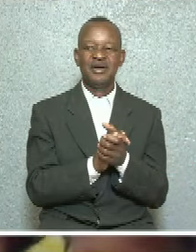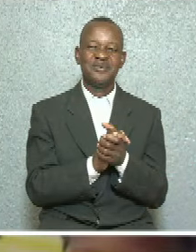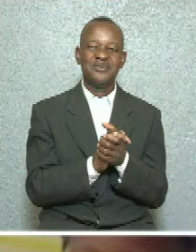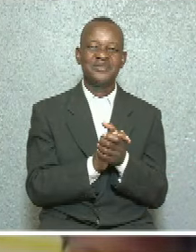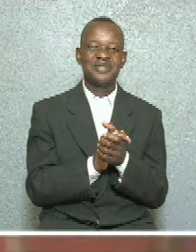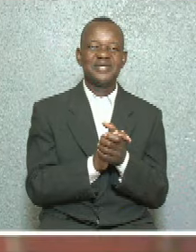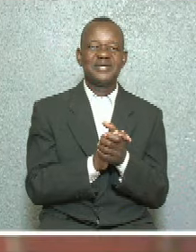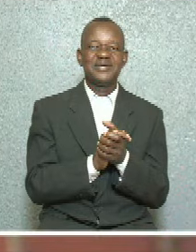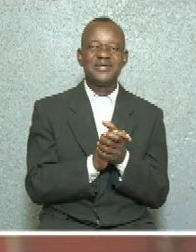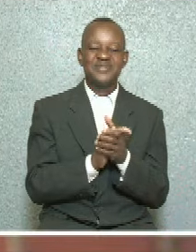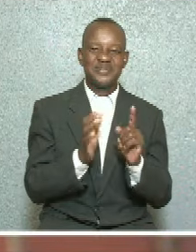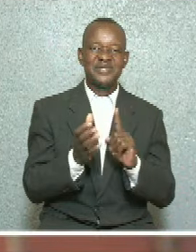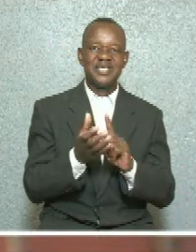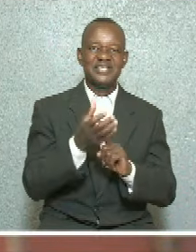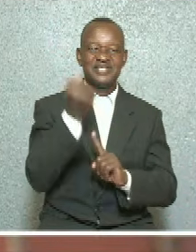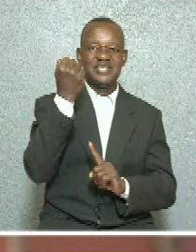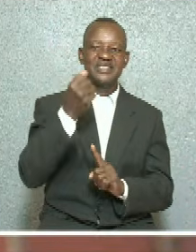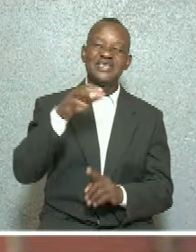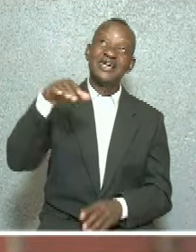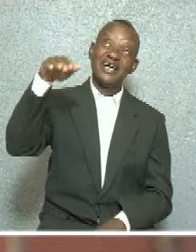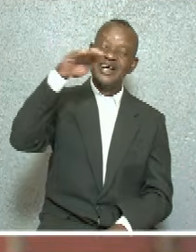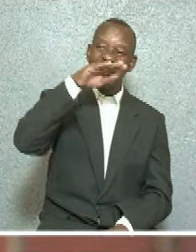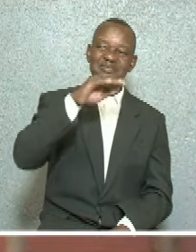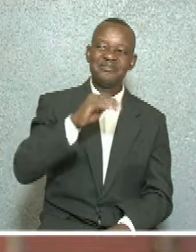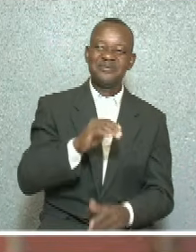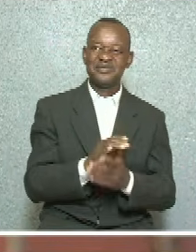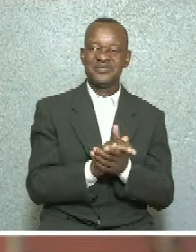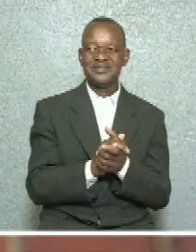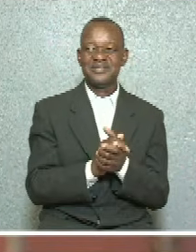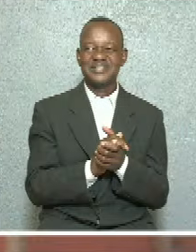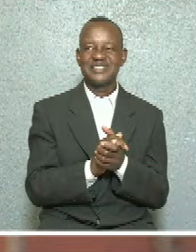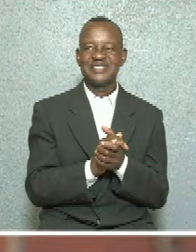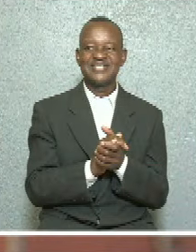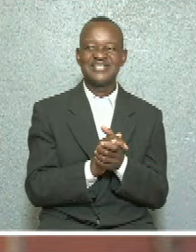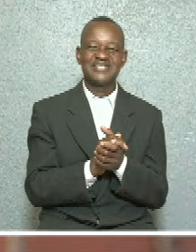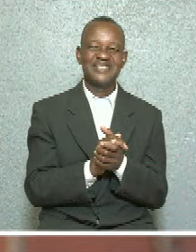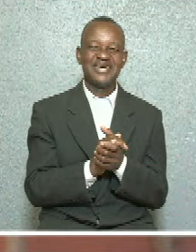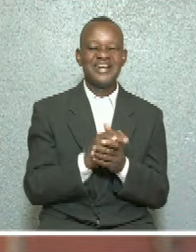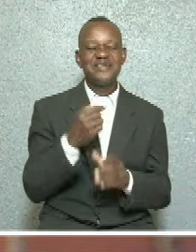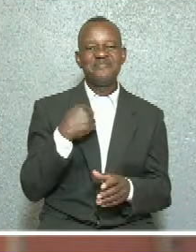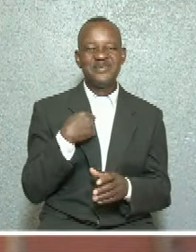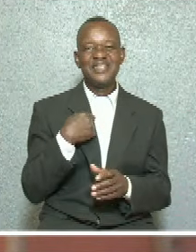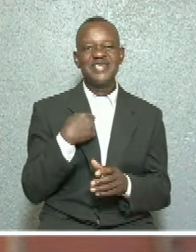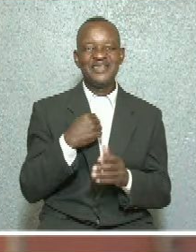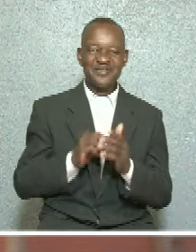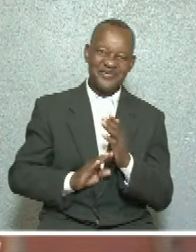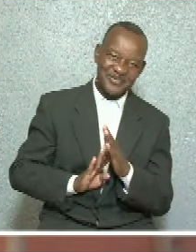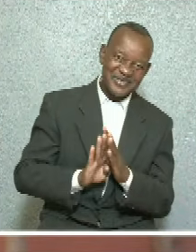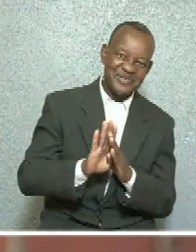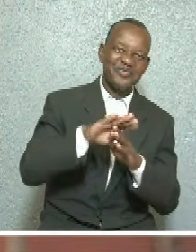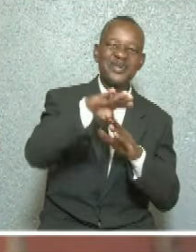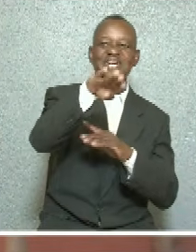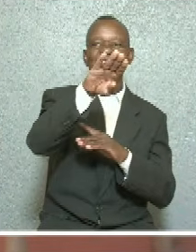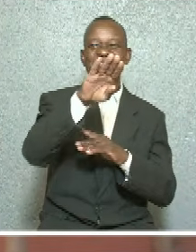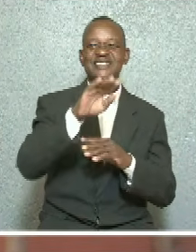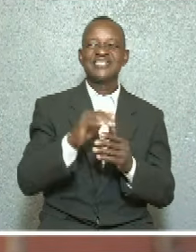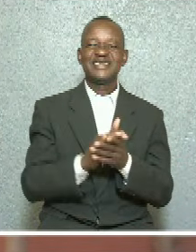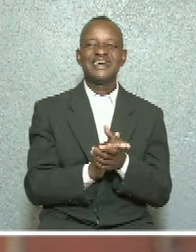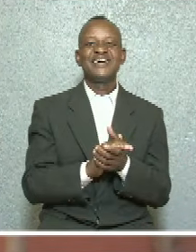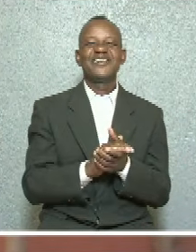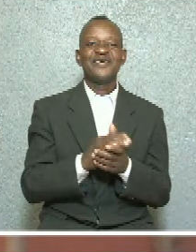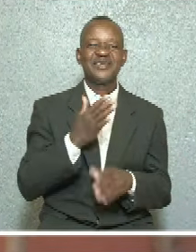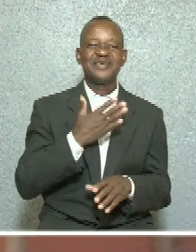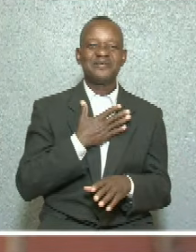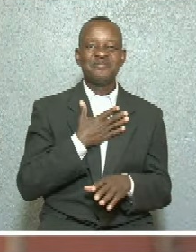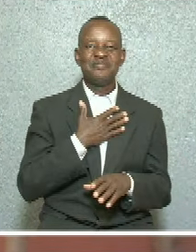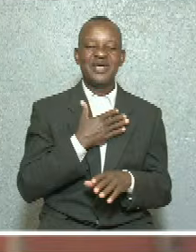I can say. I hope I didn't need to squeeze. my way here. Thank you so much, Daniel,